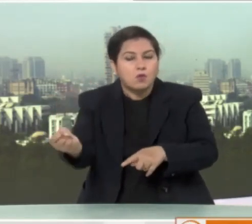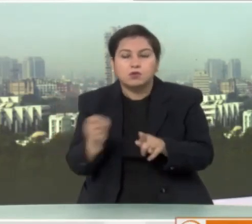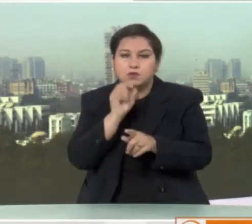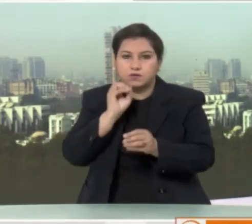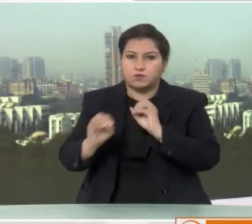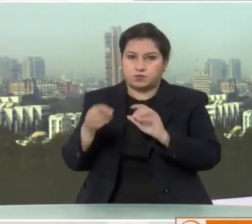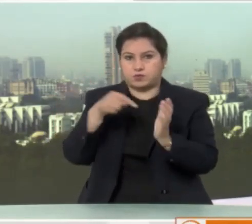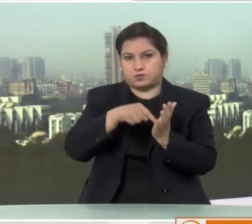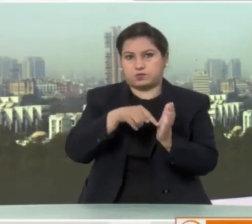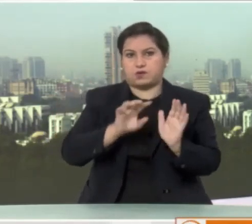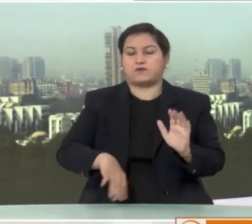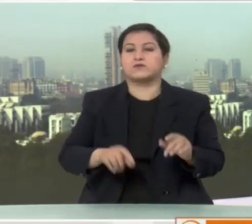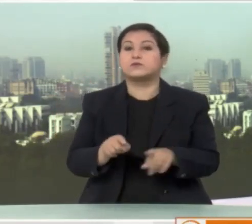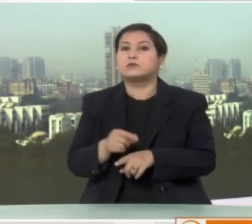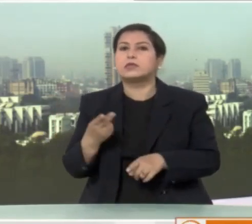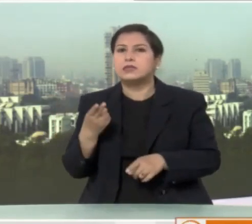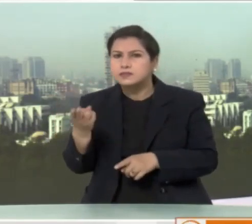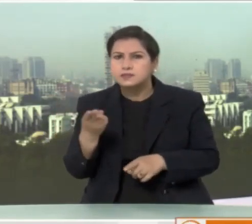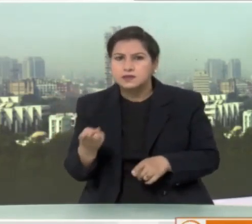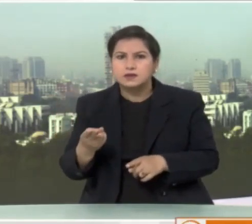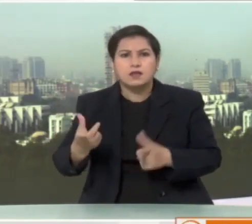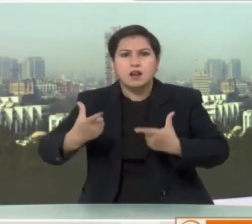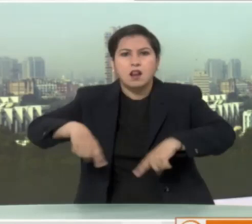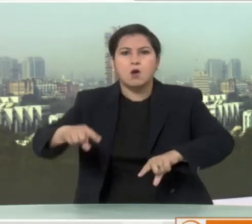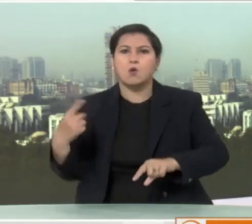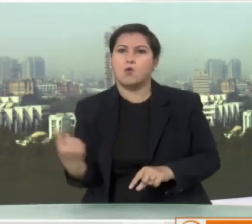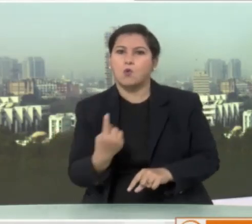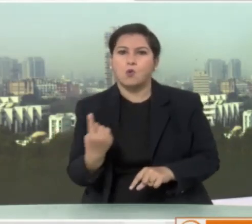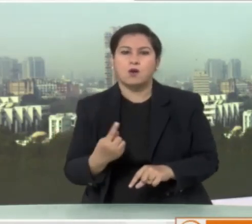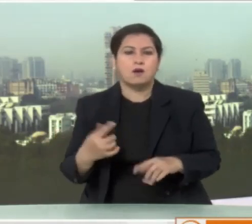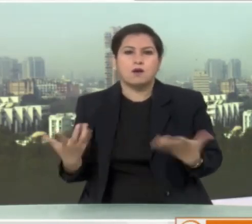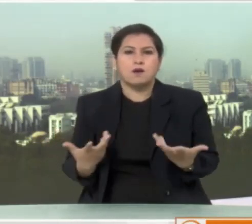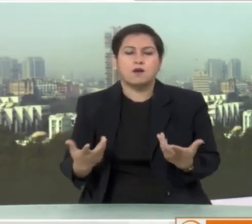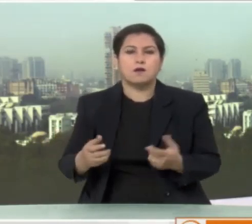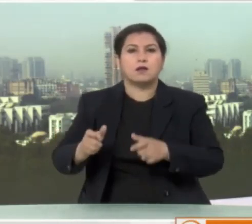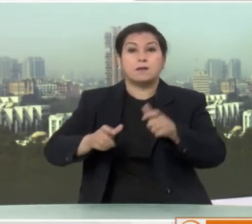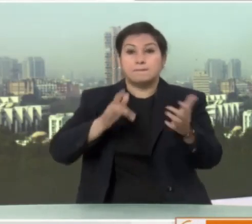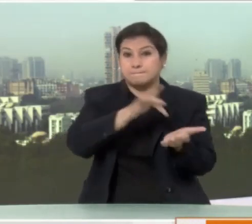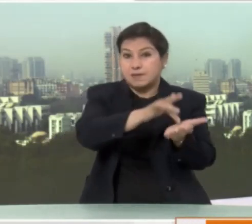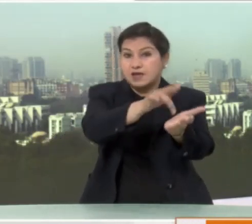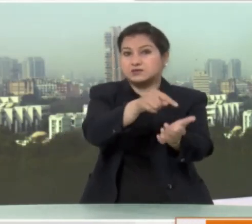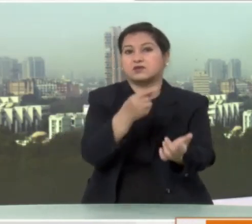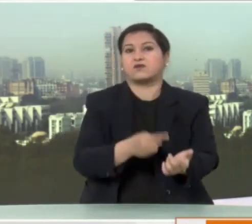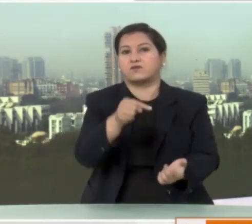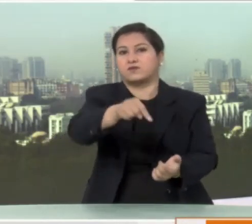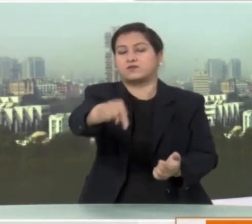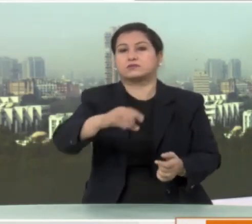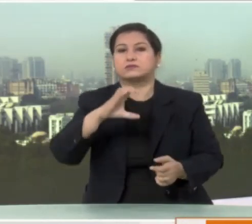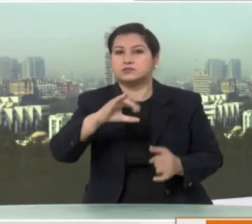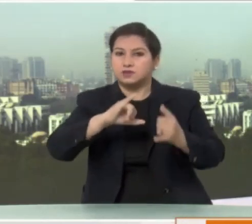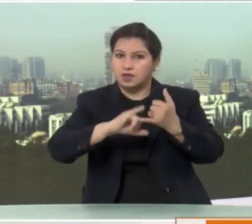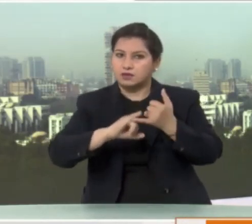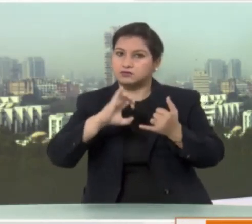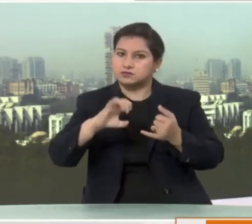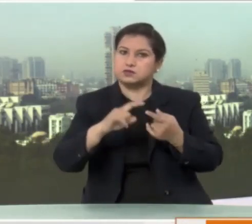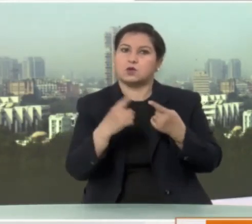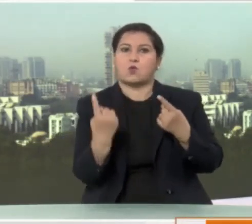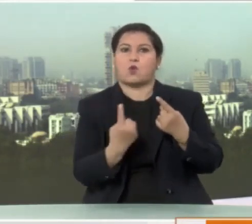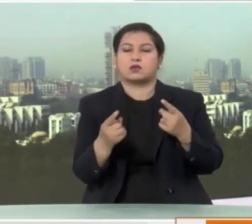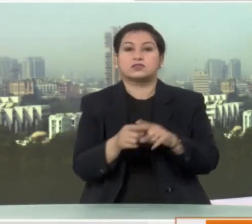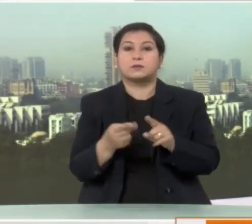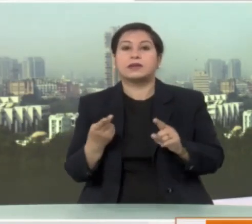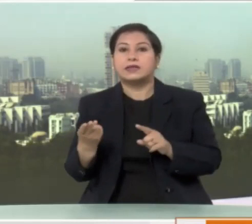conditions. The reservation of reserved tickets is also allowed from common service centres or the CSC and through